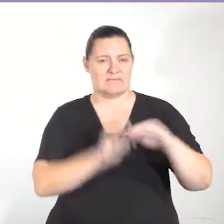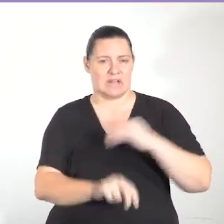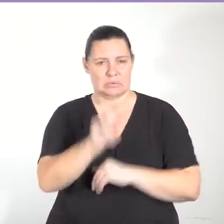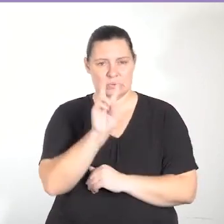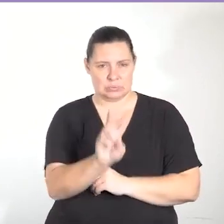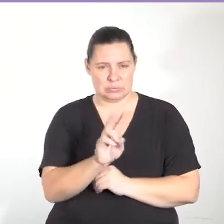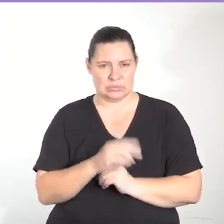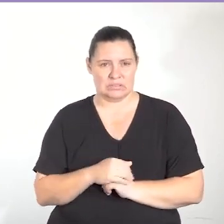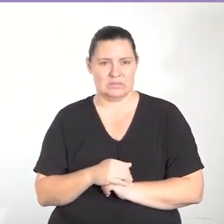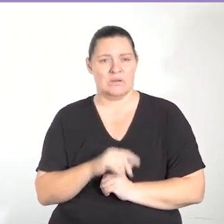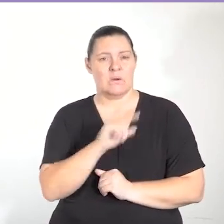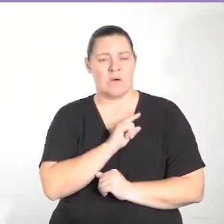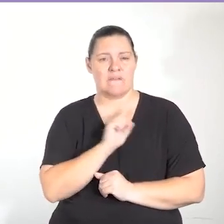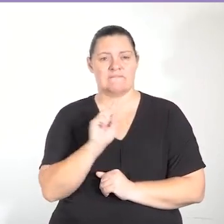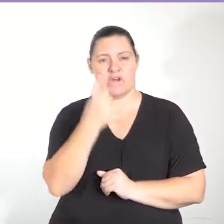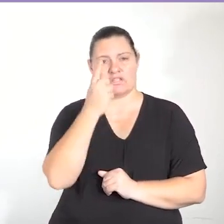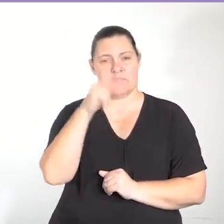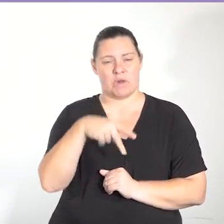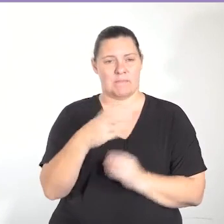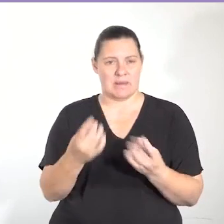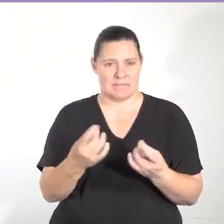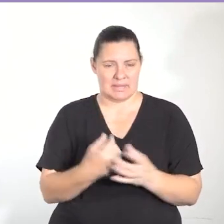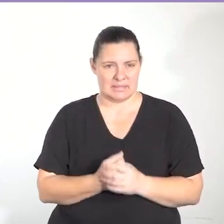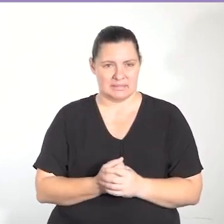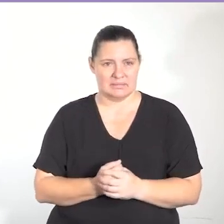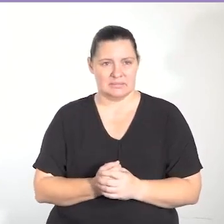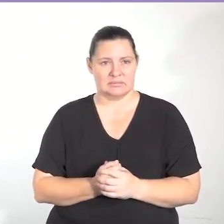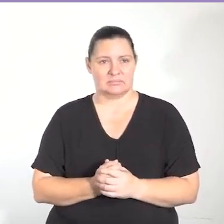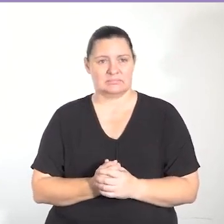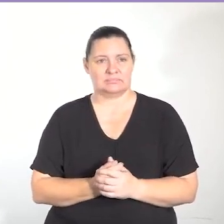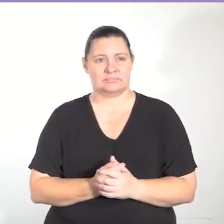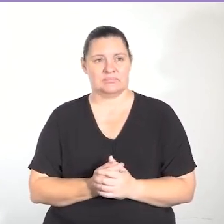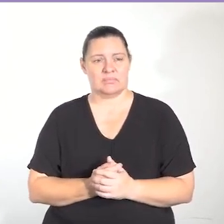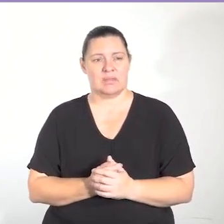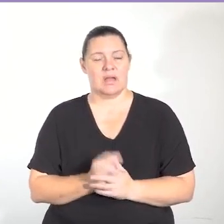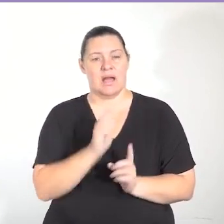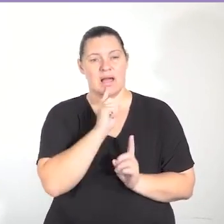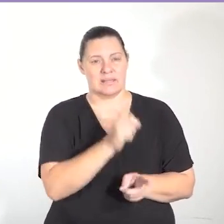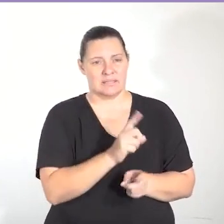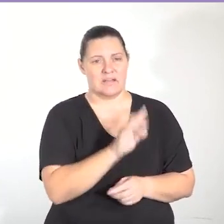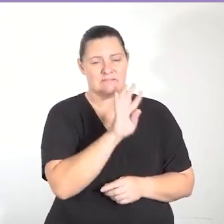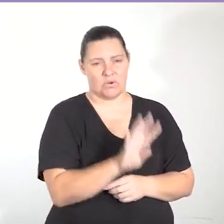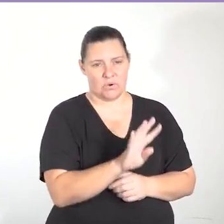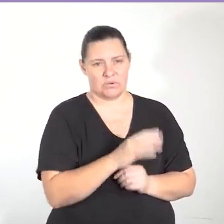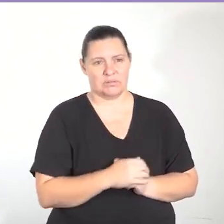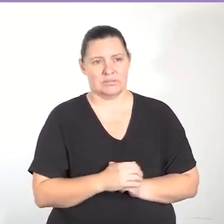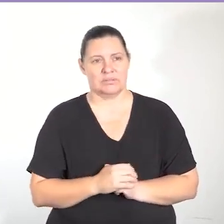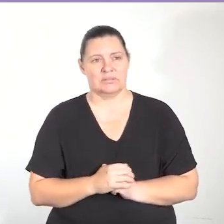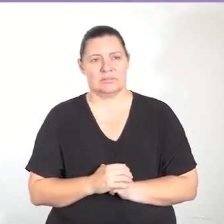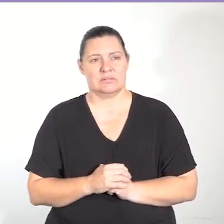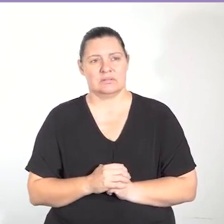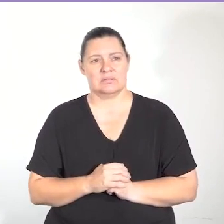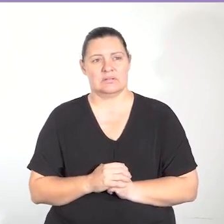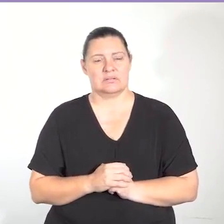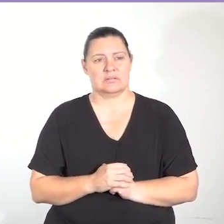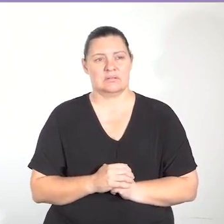by 2. Now I'm dividing by 2 because that's the first prime number. So I'm going to divide by 2, and the answer there is 4.